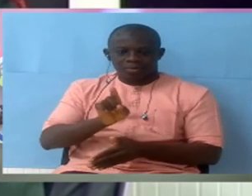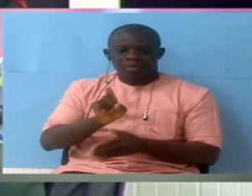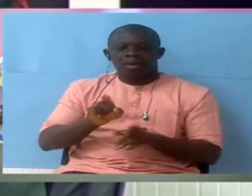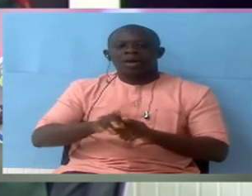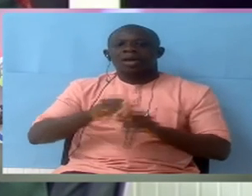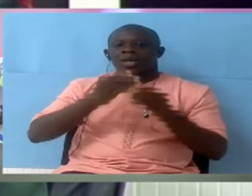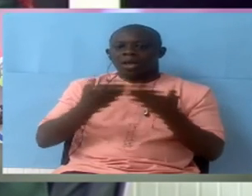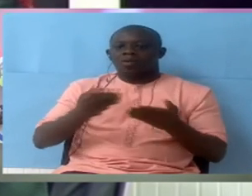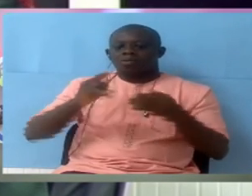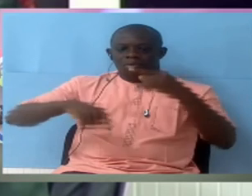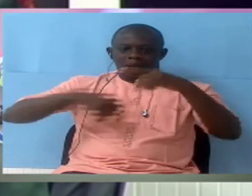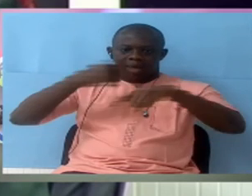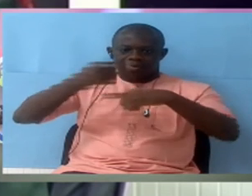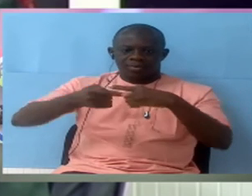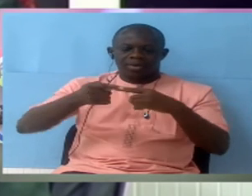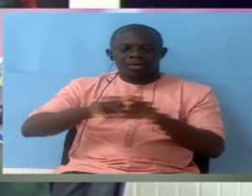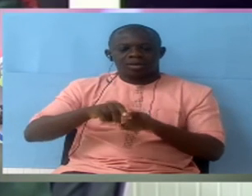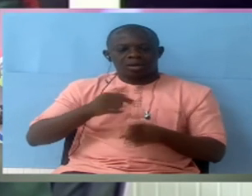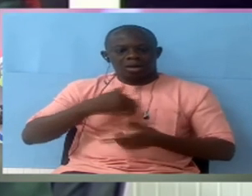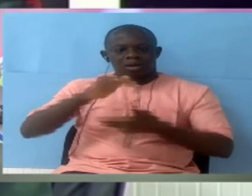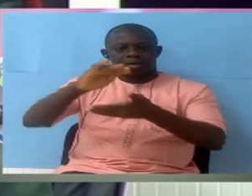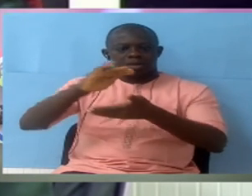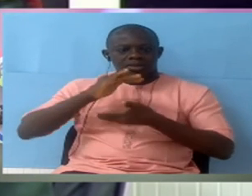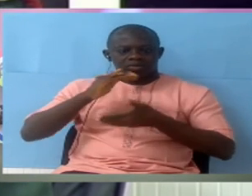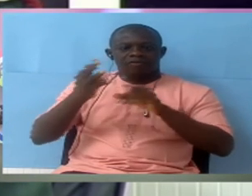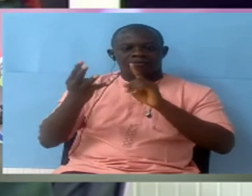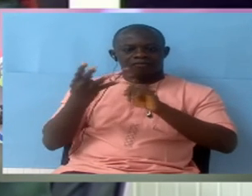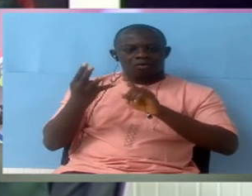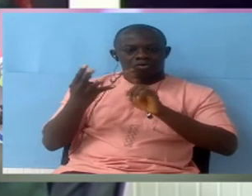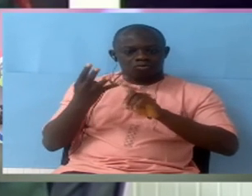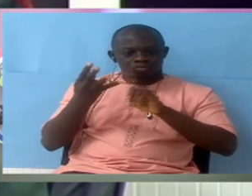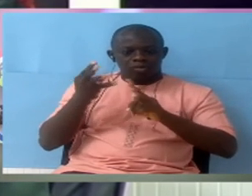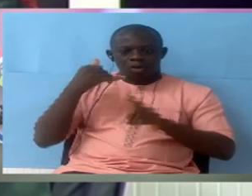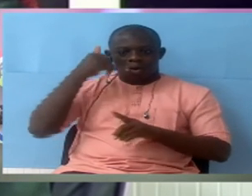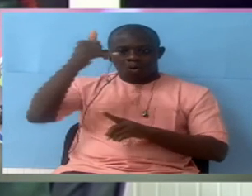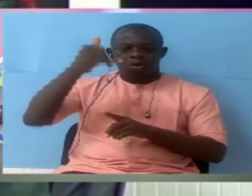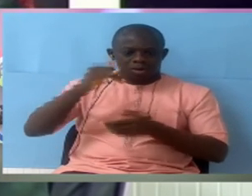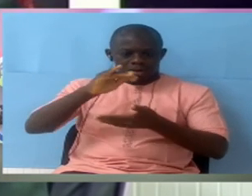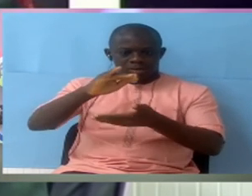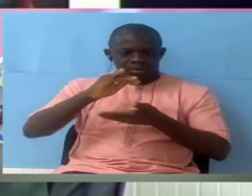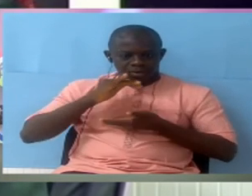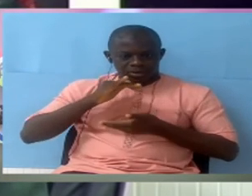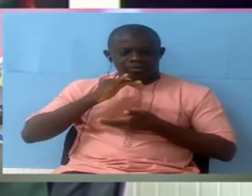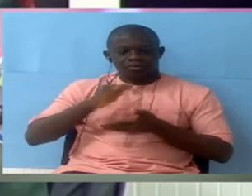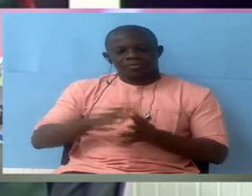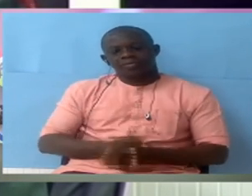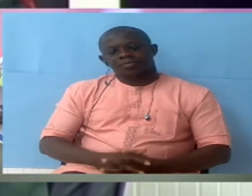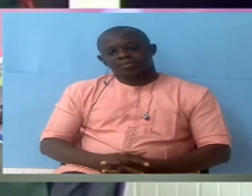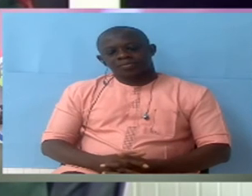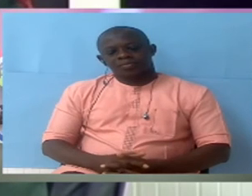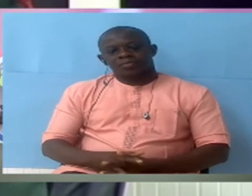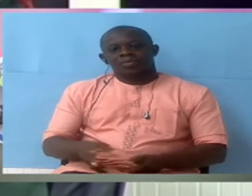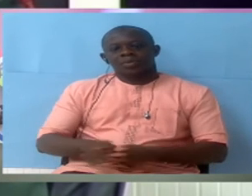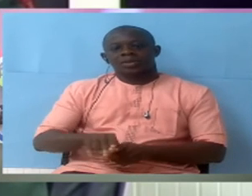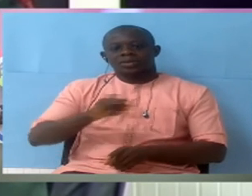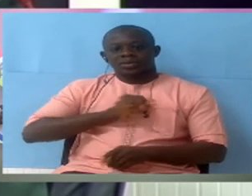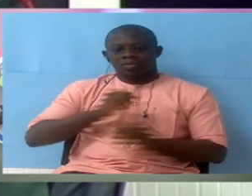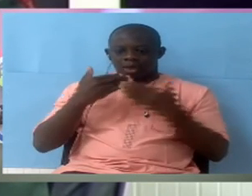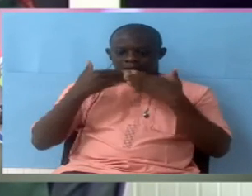Then after I received the fourth call. Ganaw nak ñu oyaat ma telephone ñeneen tele yoon bi. He told